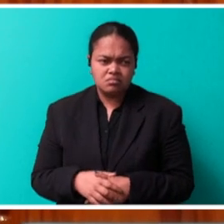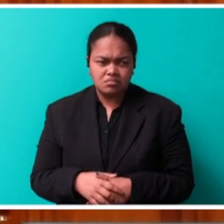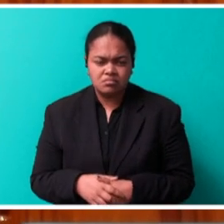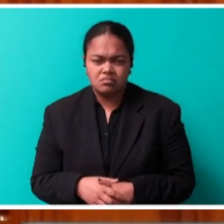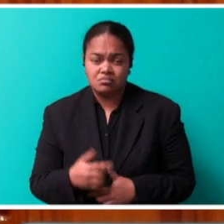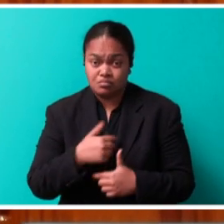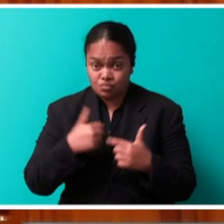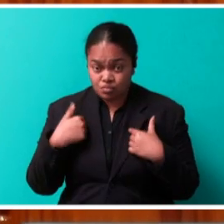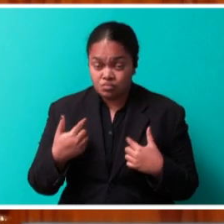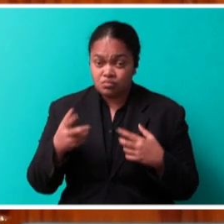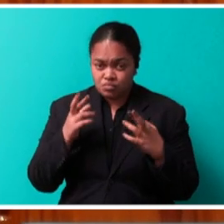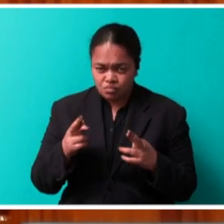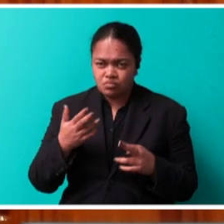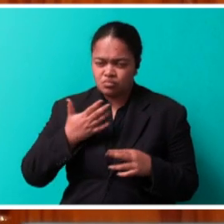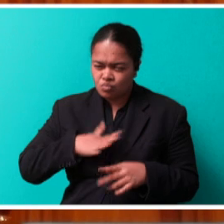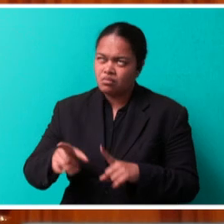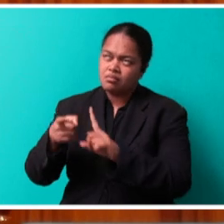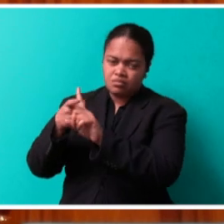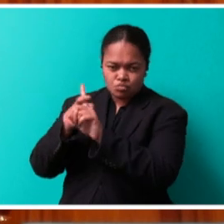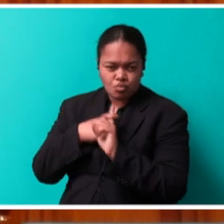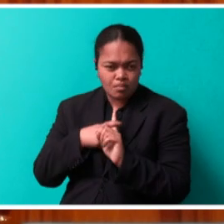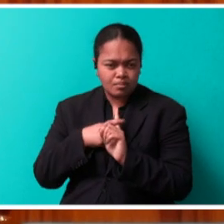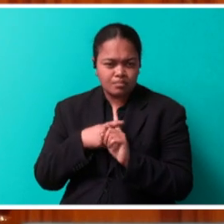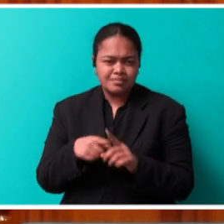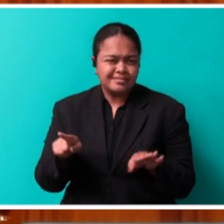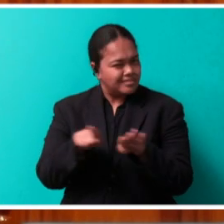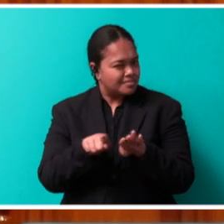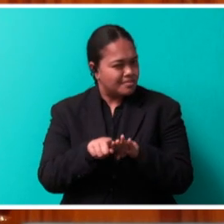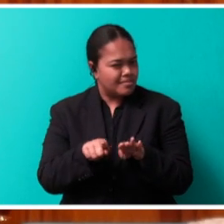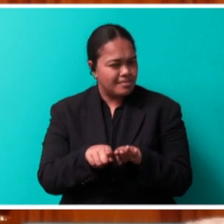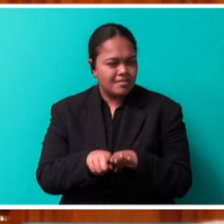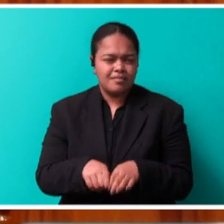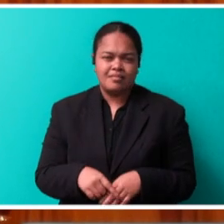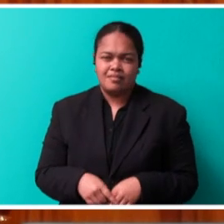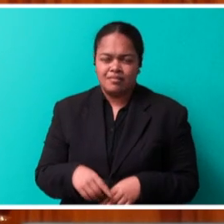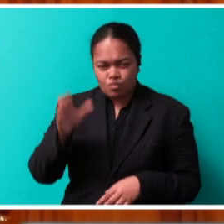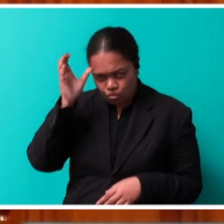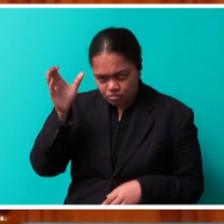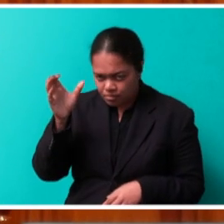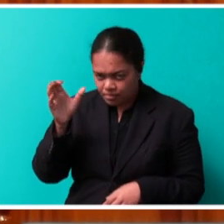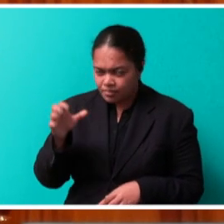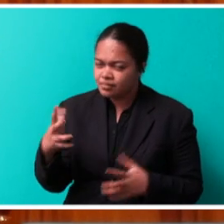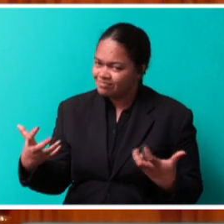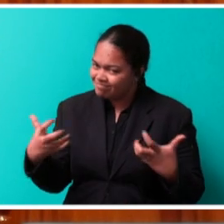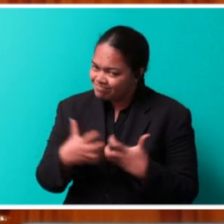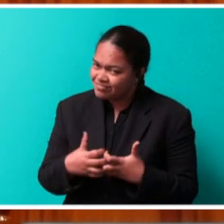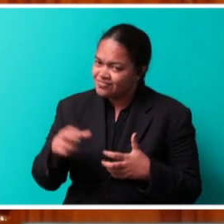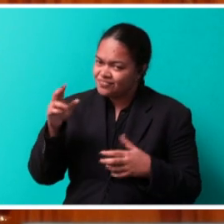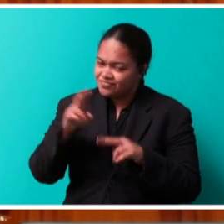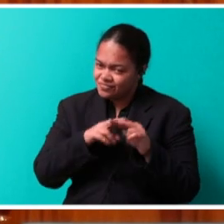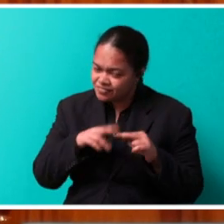and we wish to adopt a similar concept tailored to the Fiji context to build a more